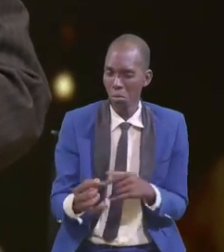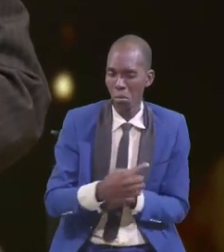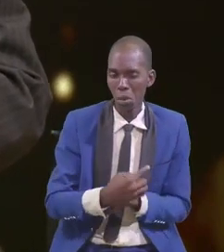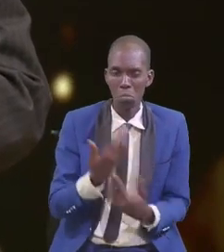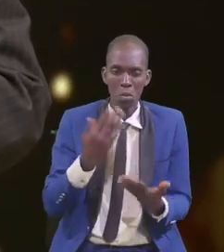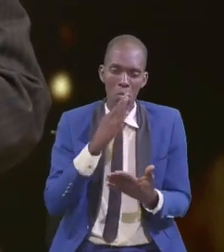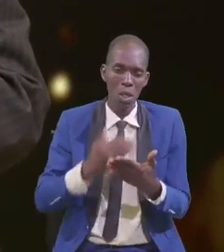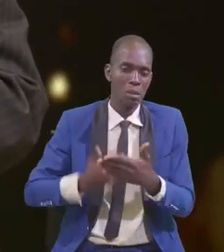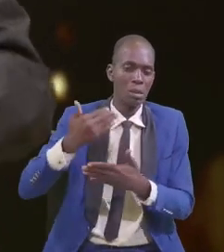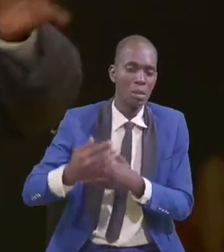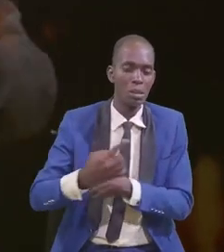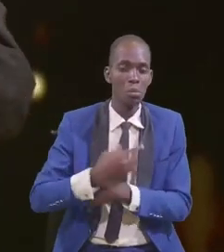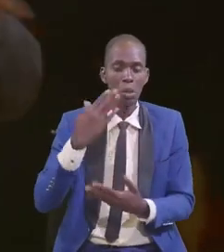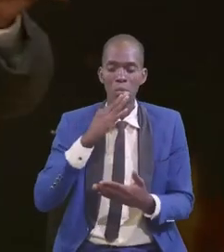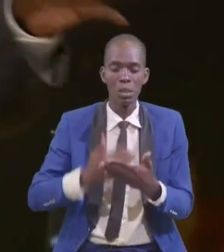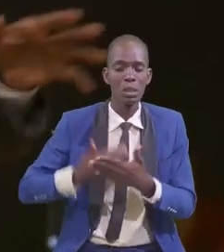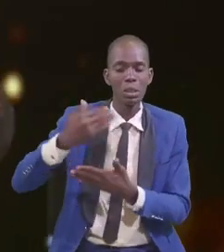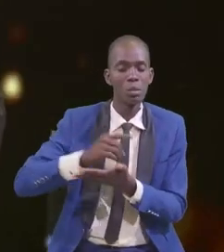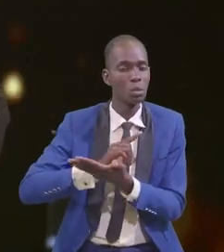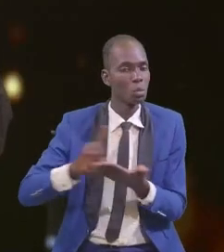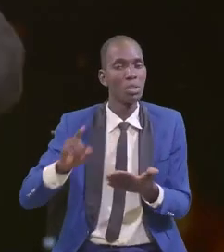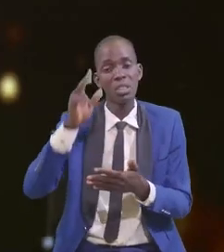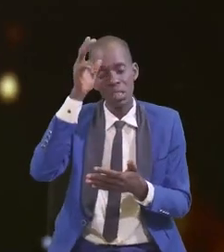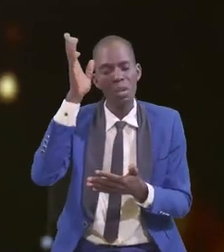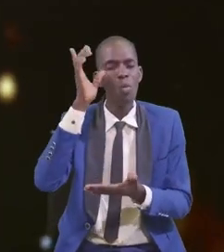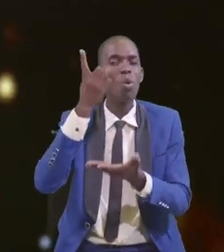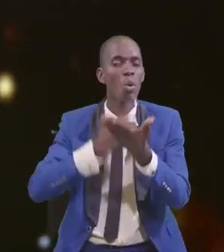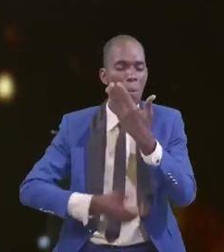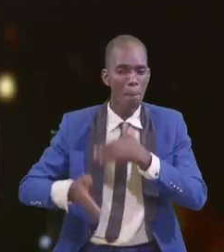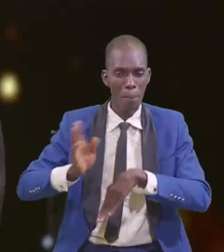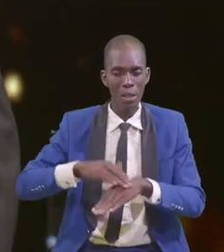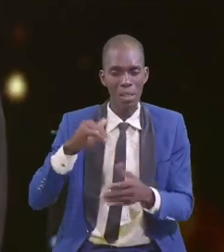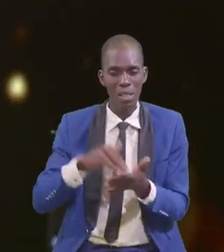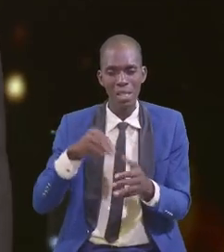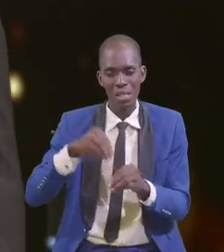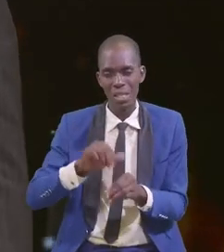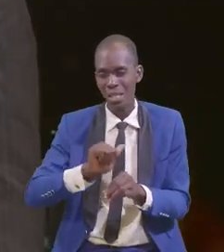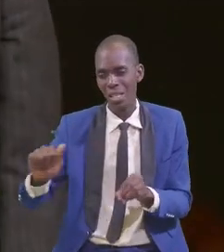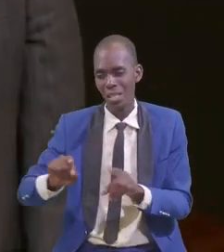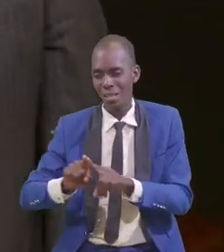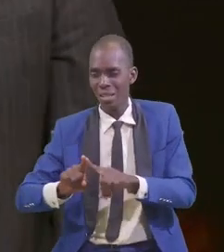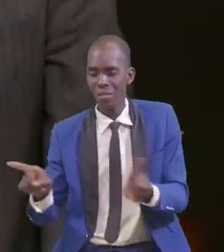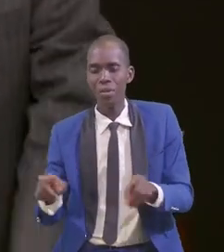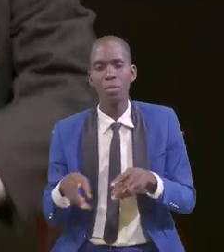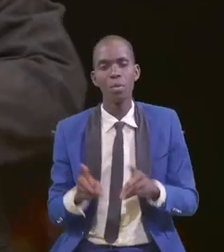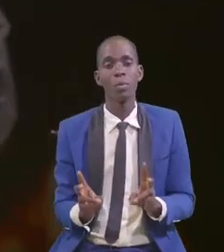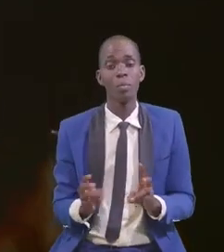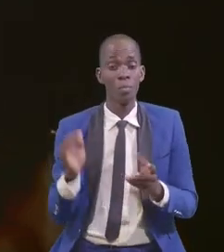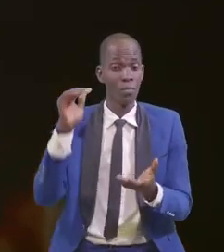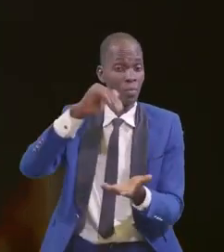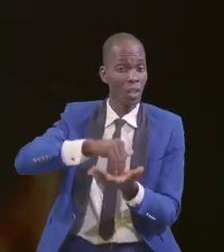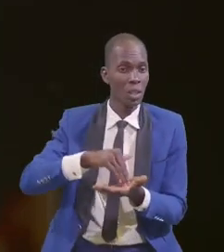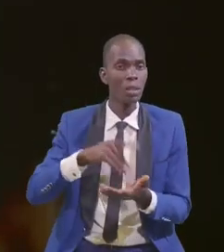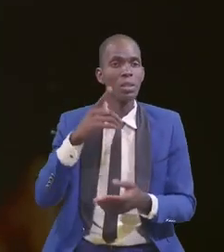another day, maybe another week, and he'll come from another angle. Again, the devil taketh him